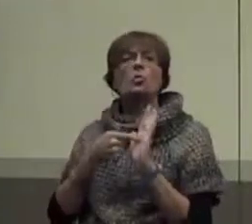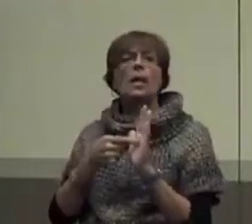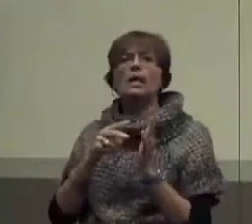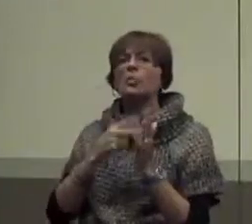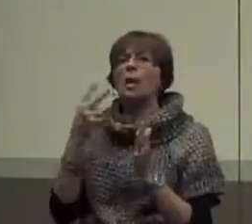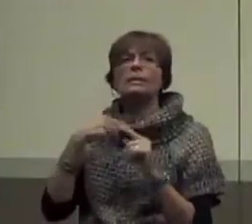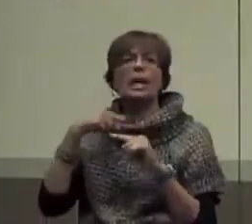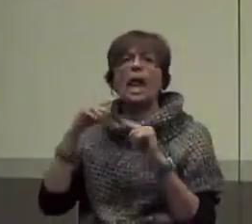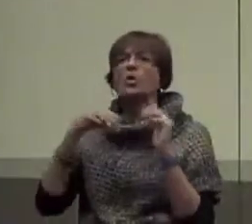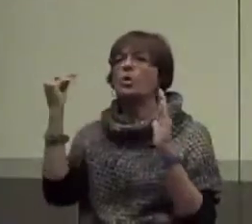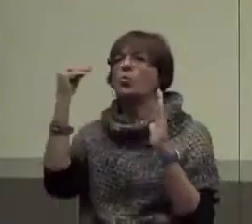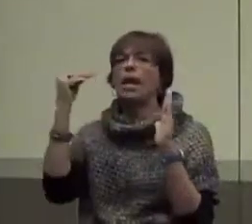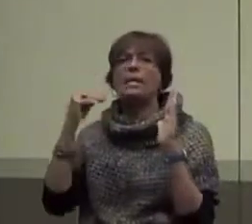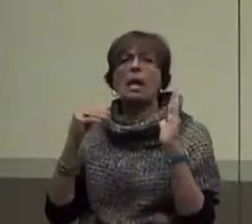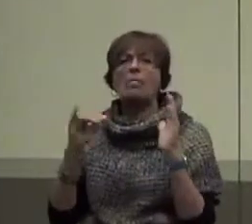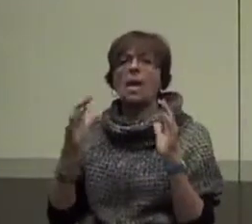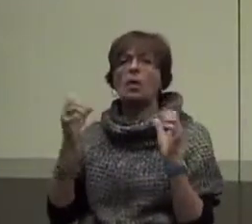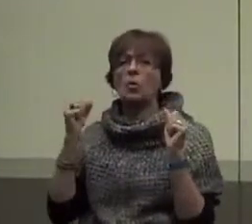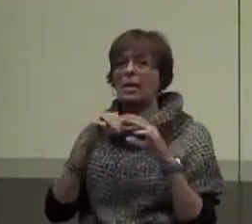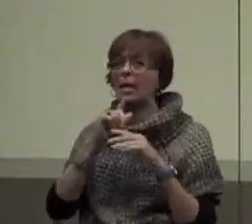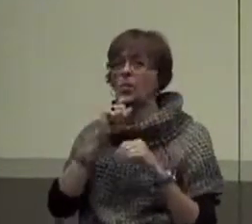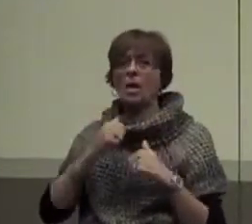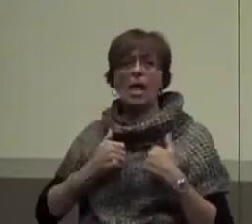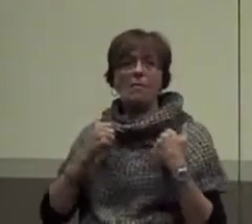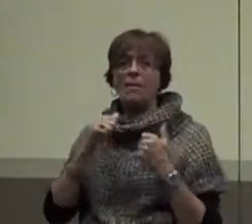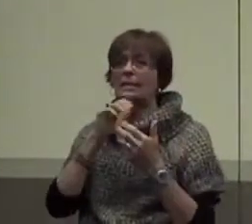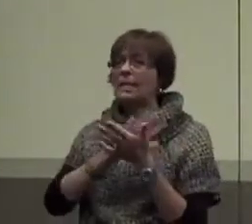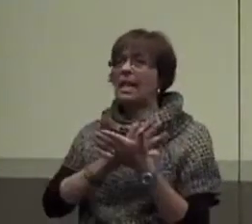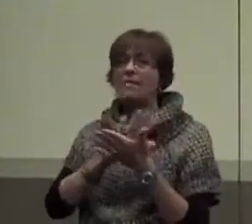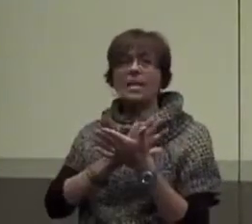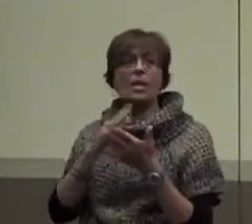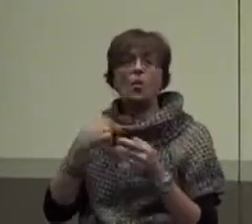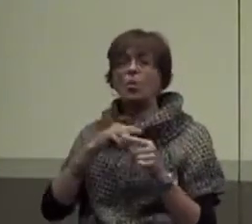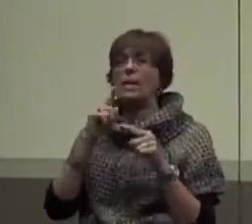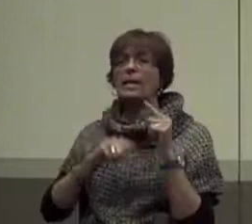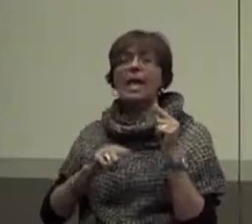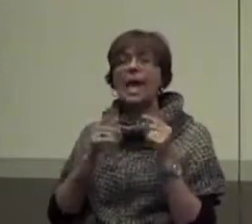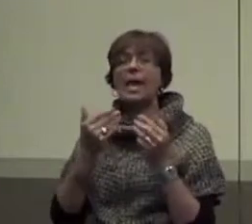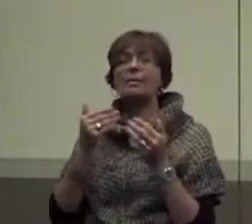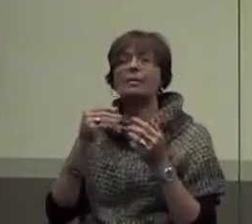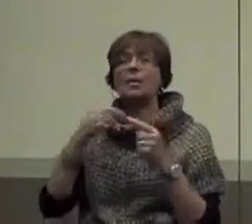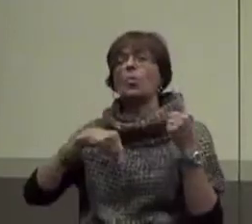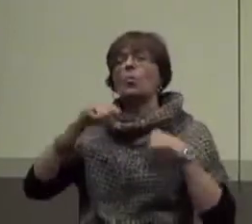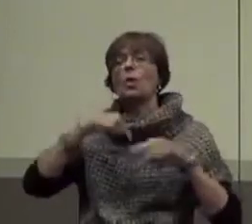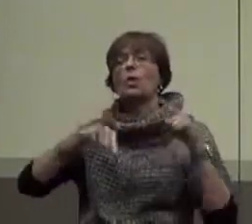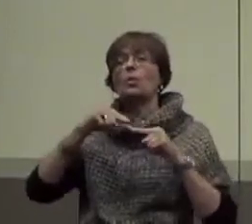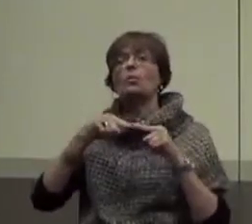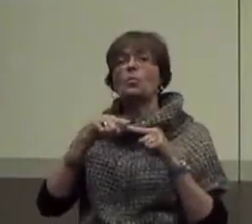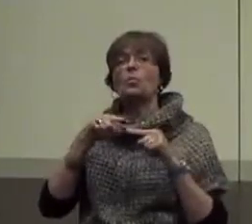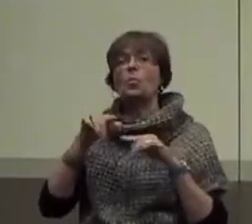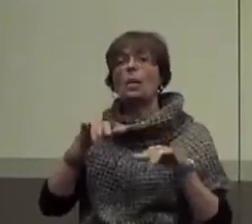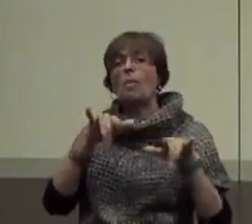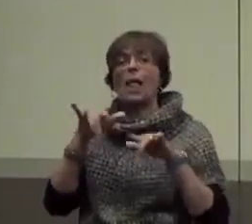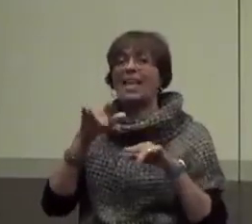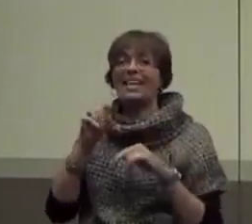and I couldn't write that down that quick. So in real life, it's on a video and we're not going to be able to replay it. Exactly. So I